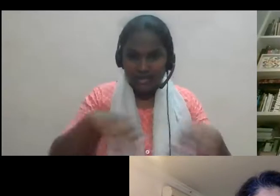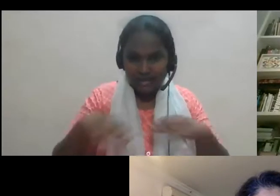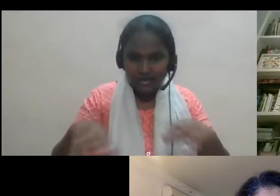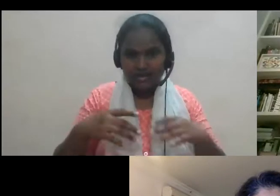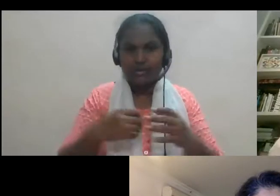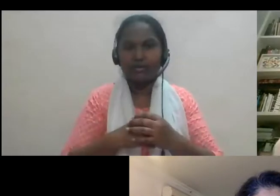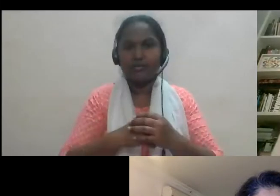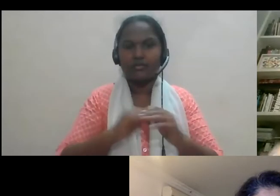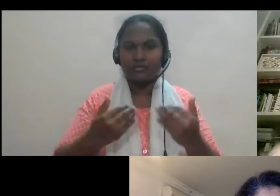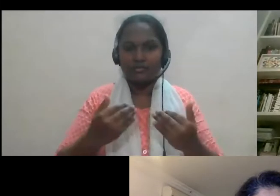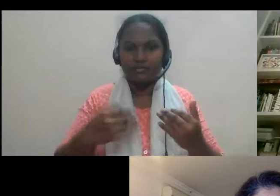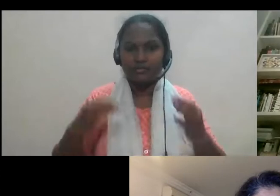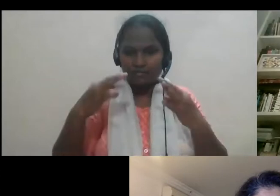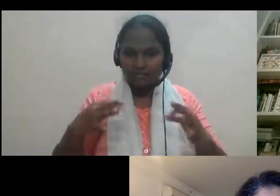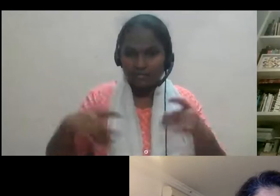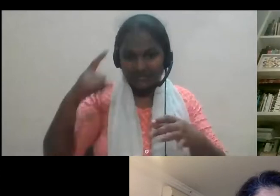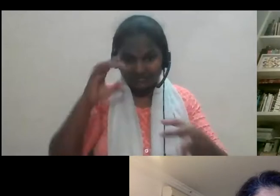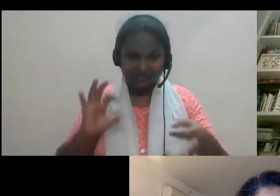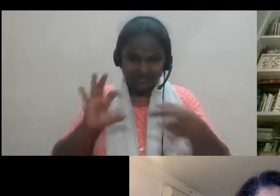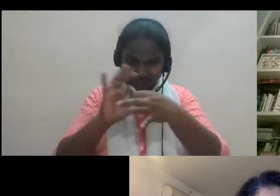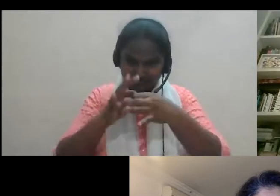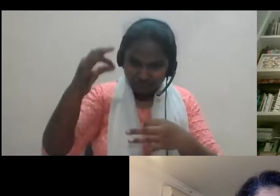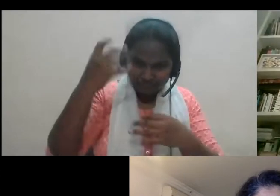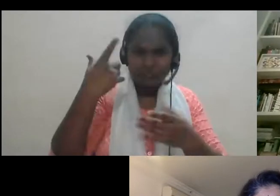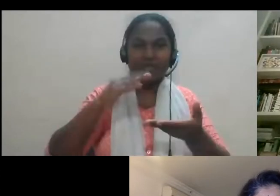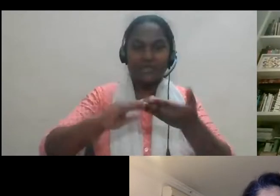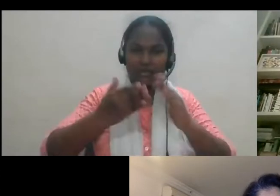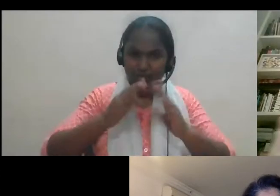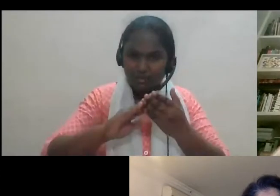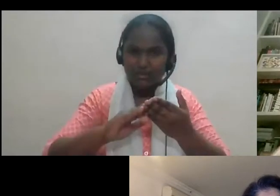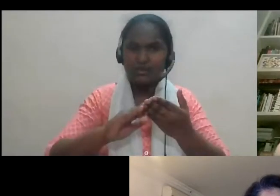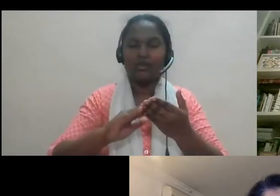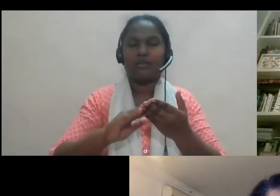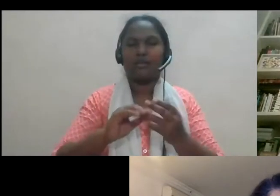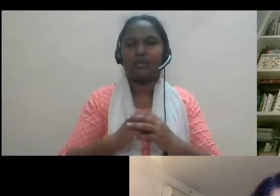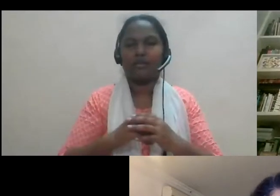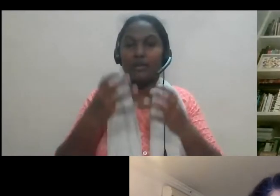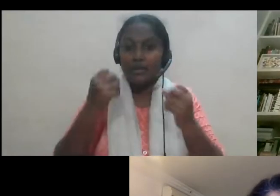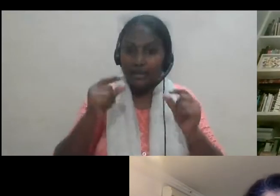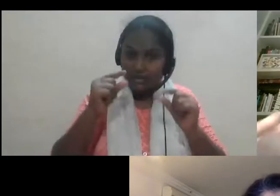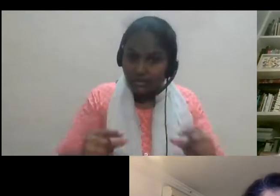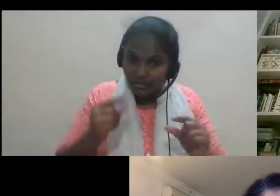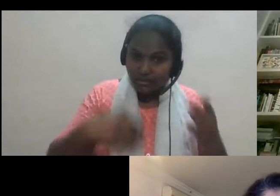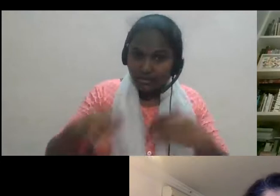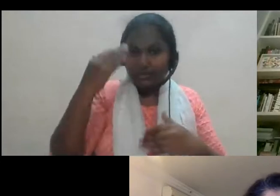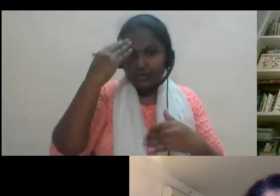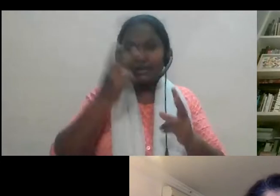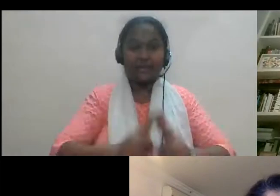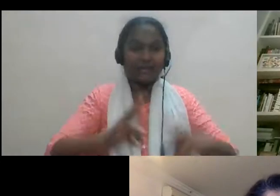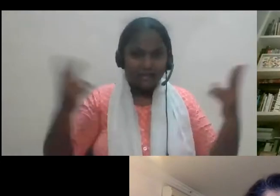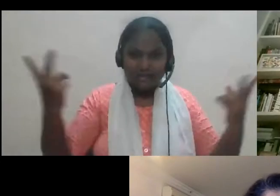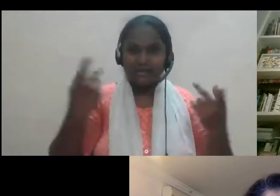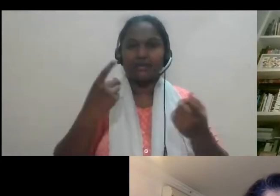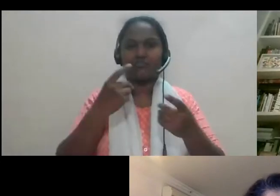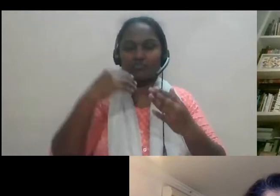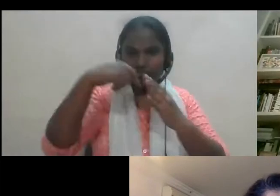be really further engaged in the communities and their urgencies, you know, in the different territories,